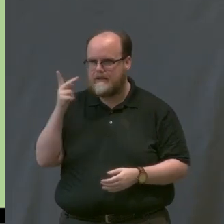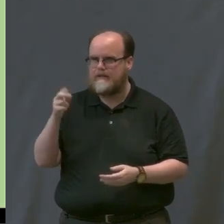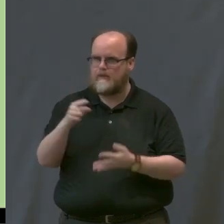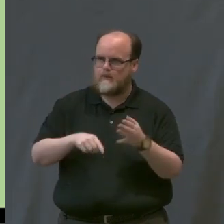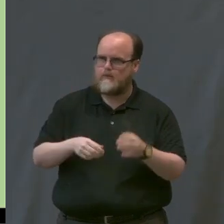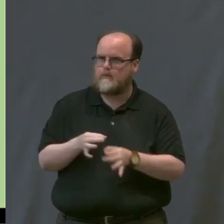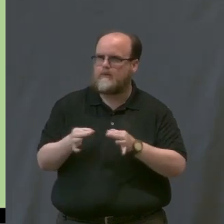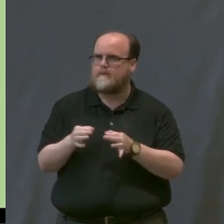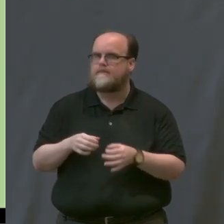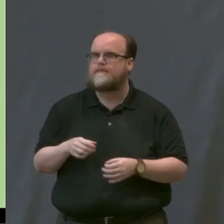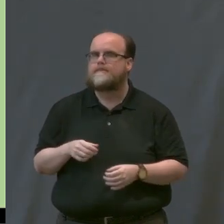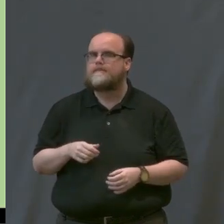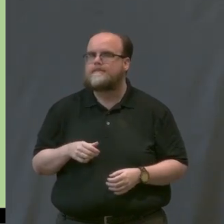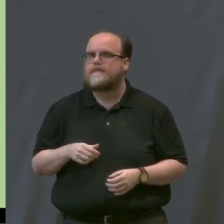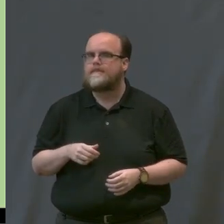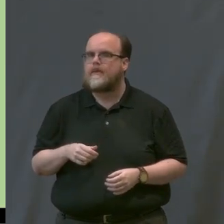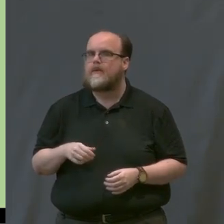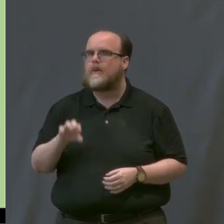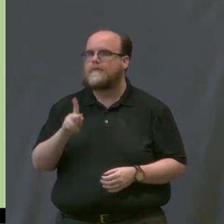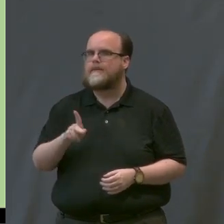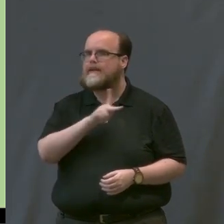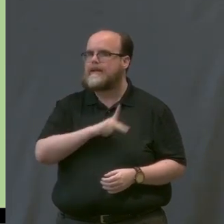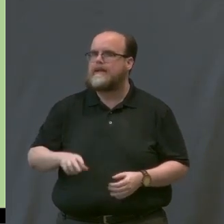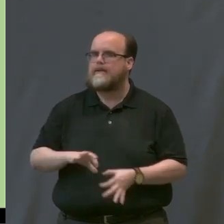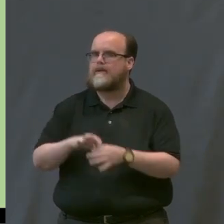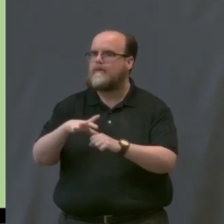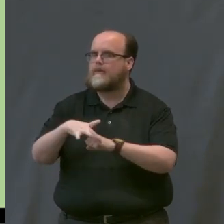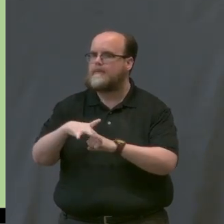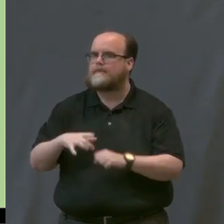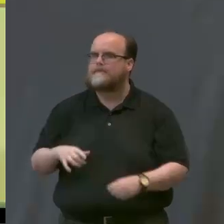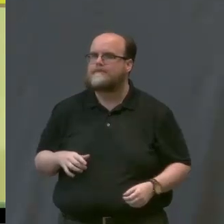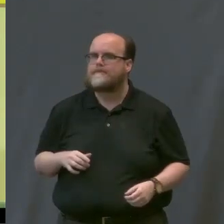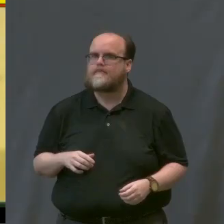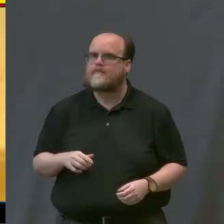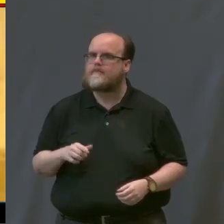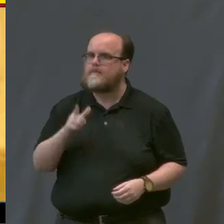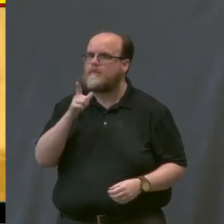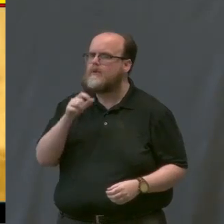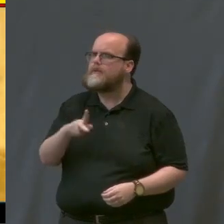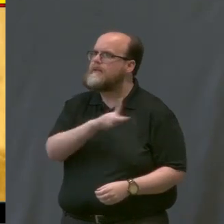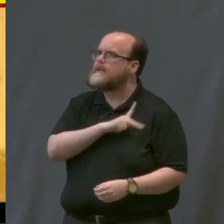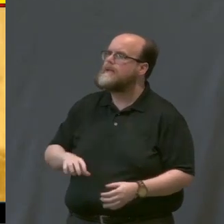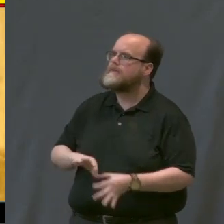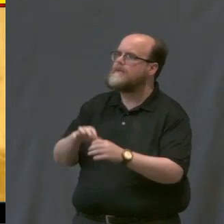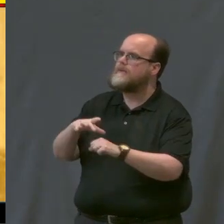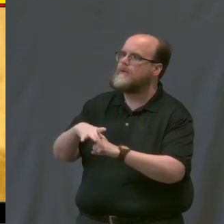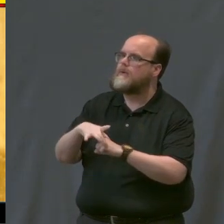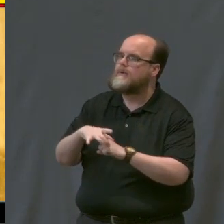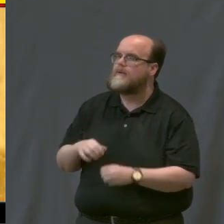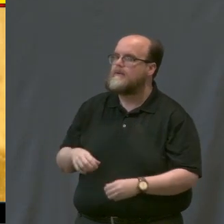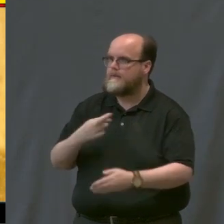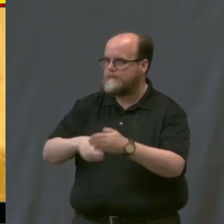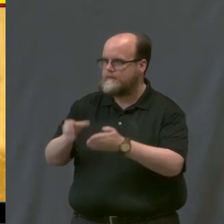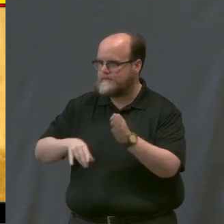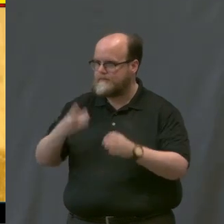Okay, kings of the earth. Who are the kings of the earth? Revelation